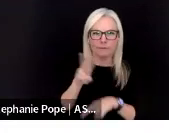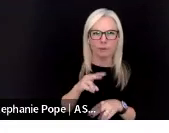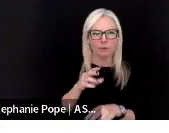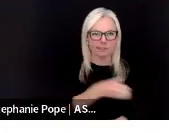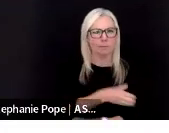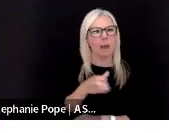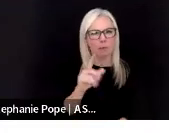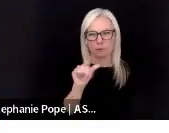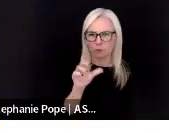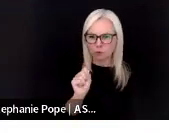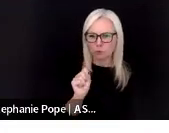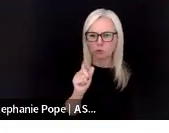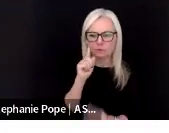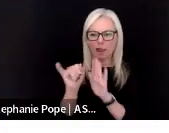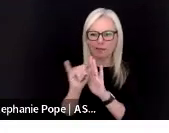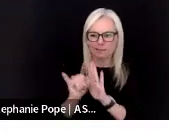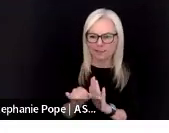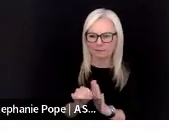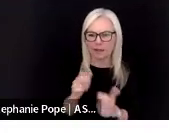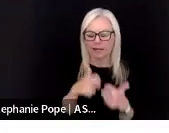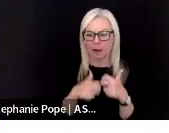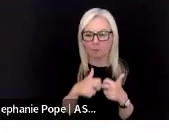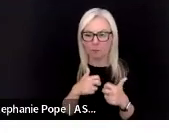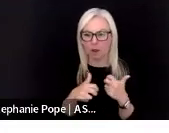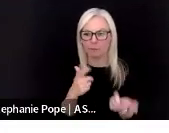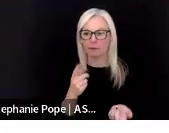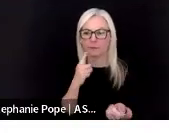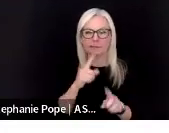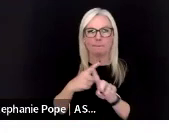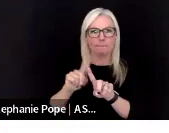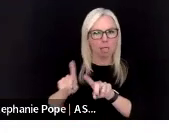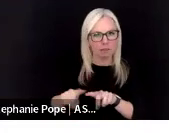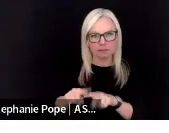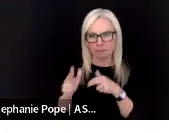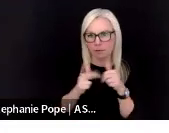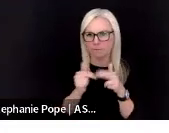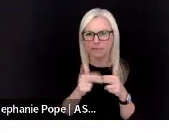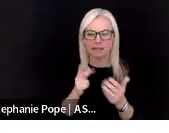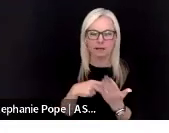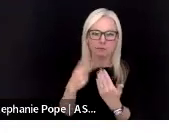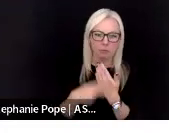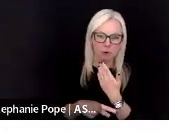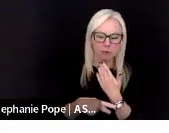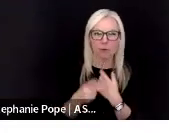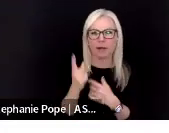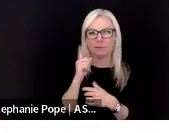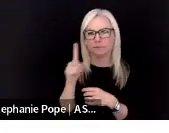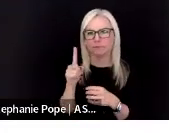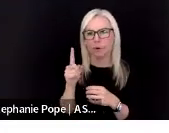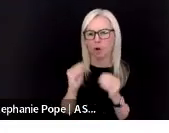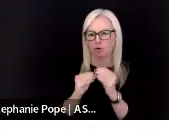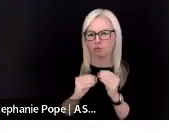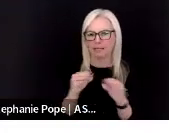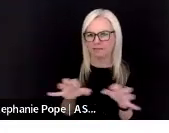terms of identifying a problem that we see in multiple facilities or programs and suggesting corrective actions. We're very lucky to